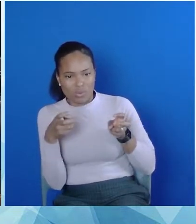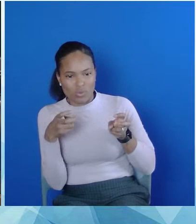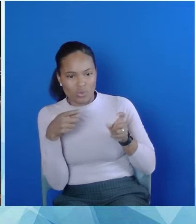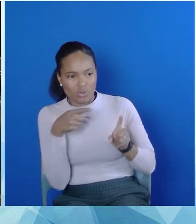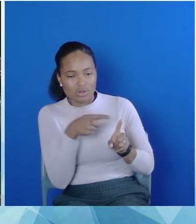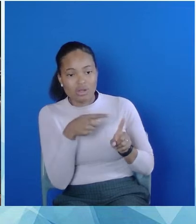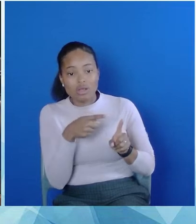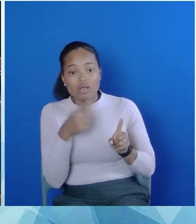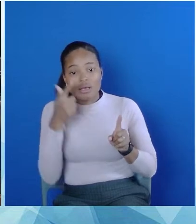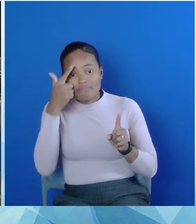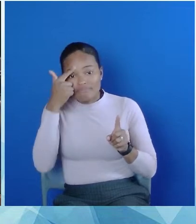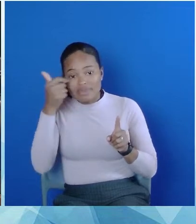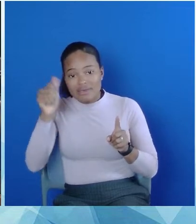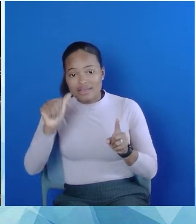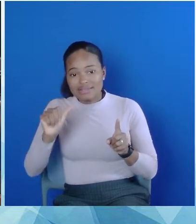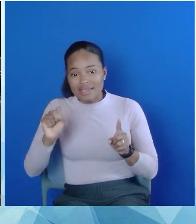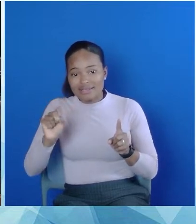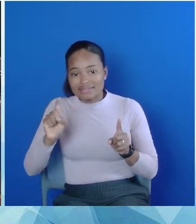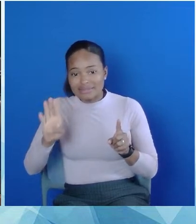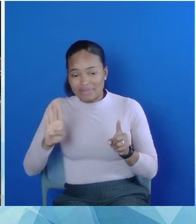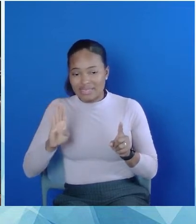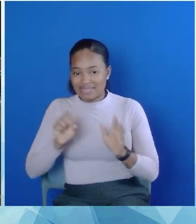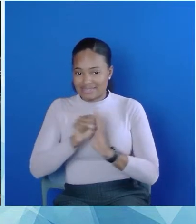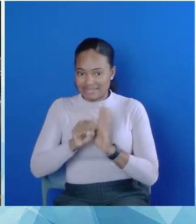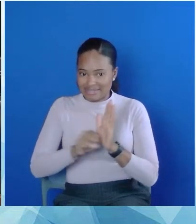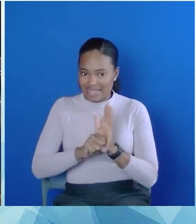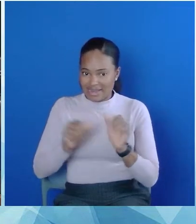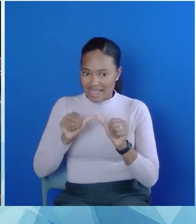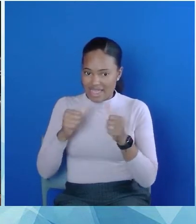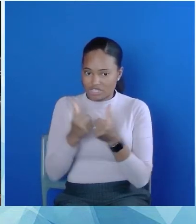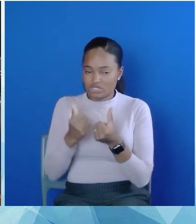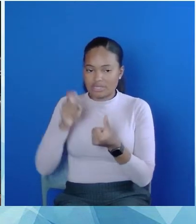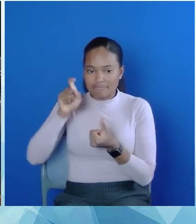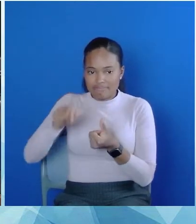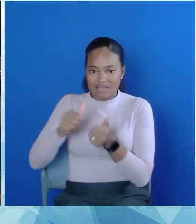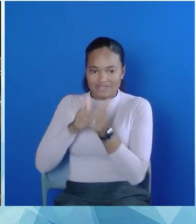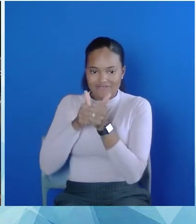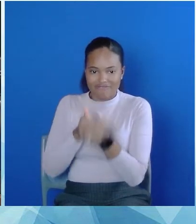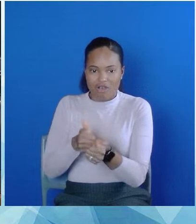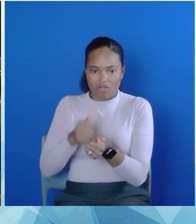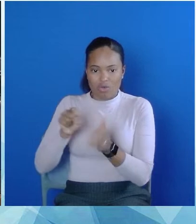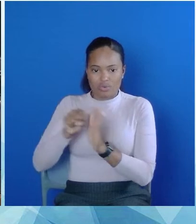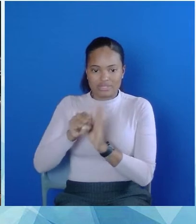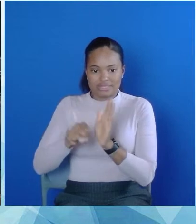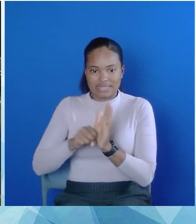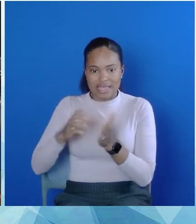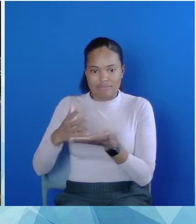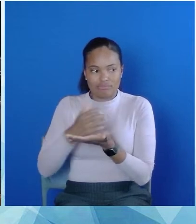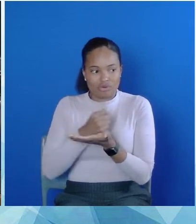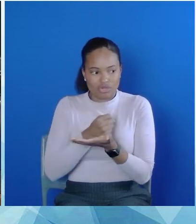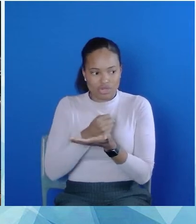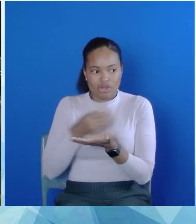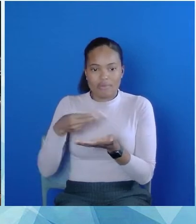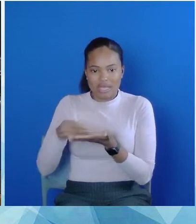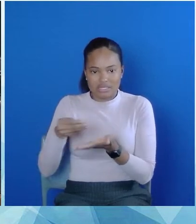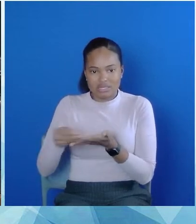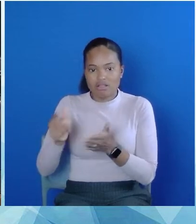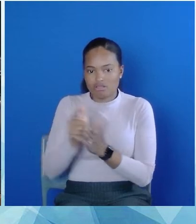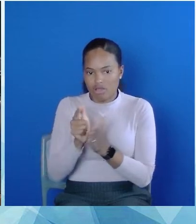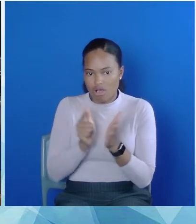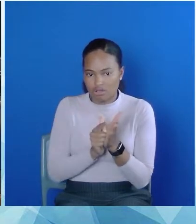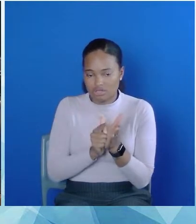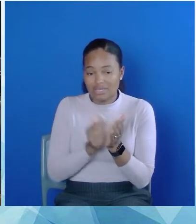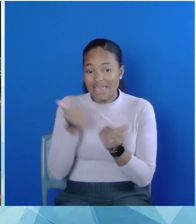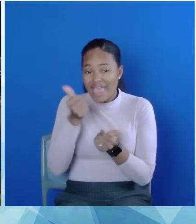state agency, they have to follow state procurement laws. And so any contract that they enter